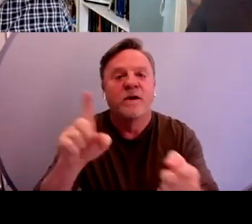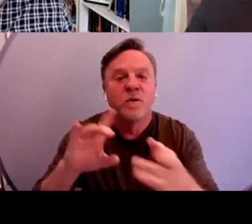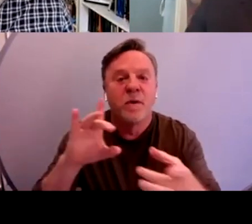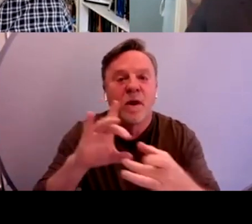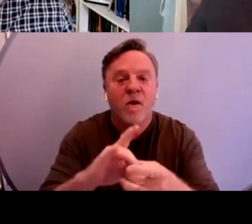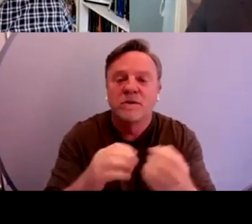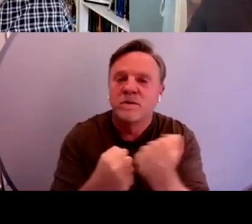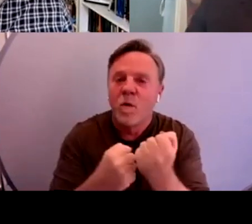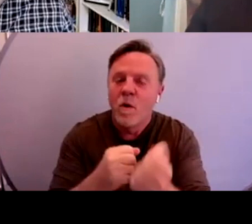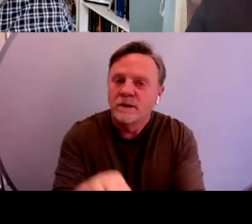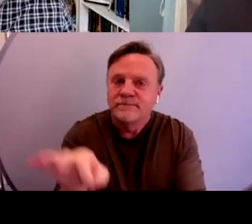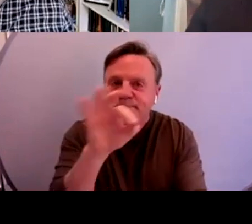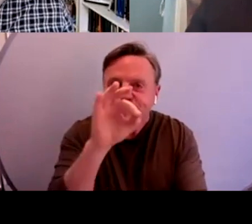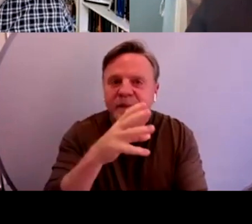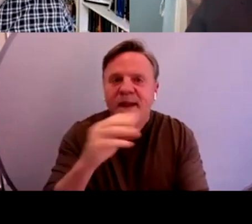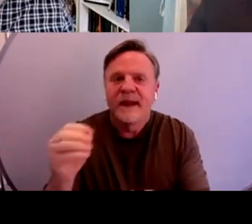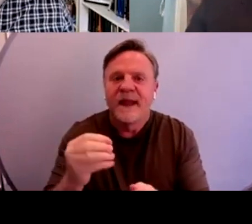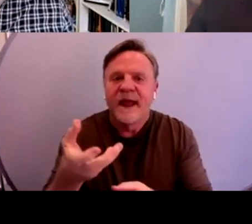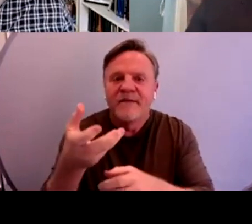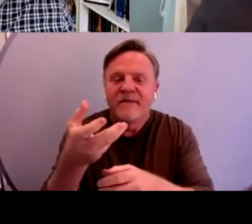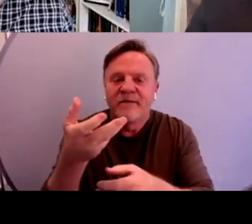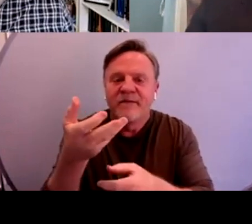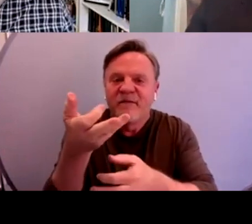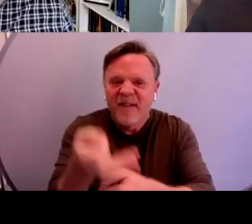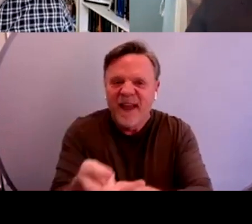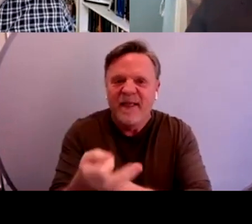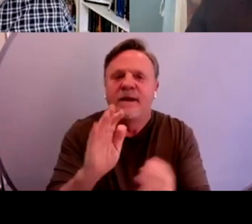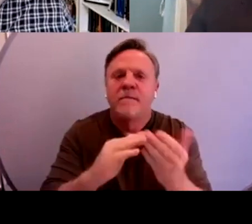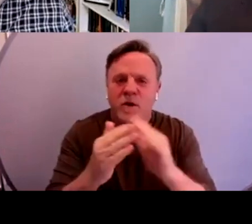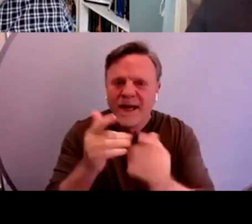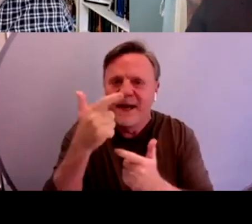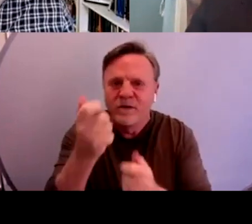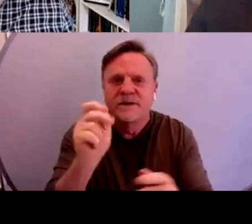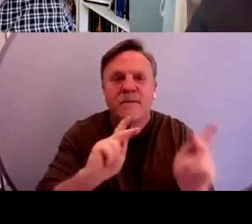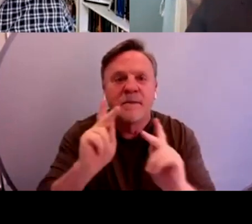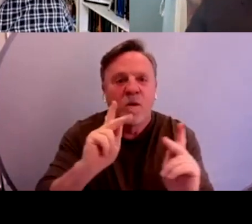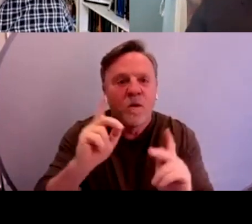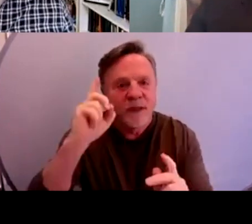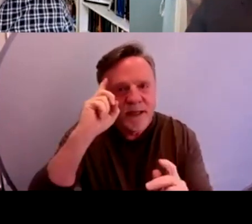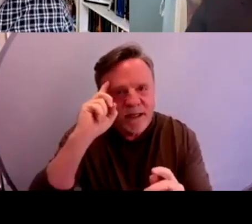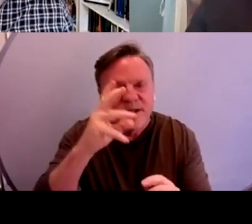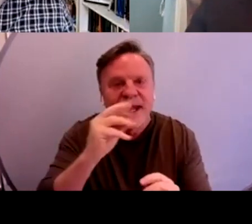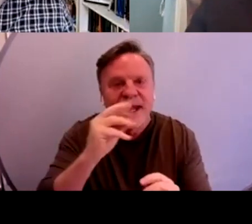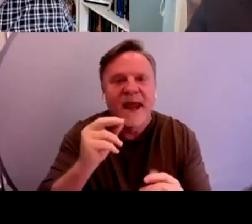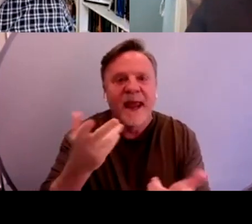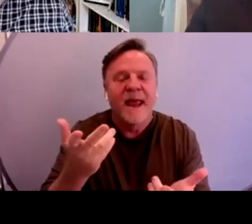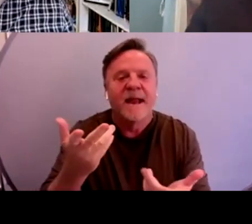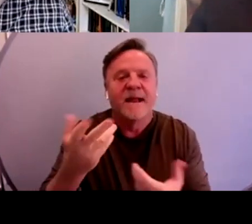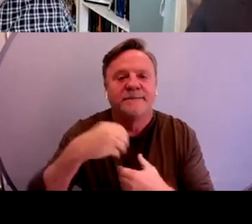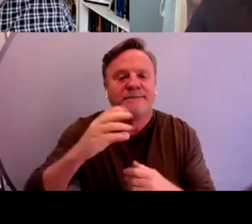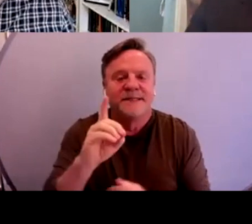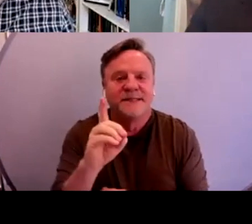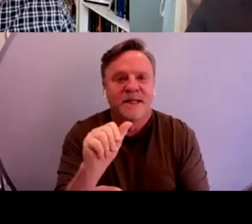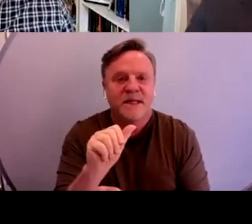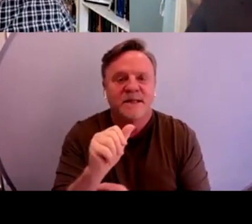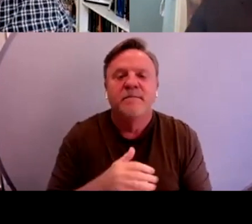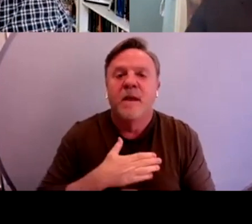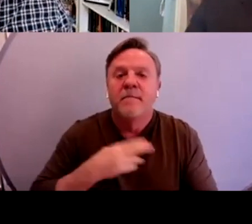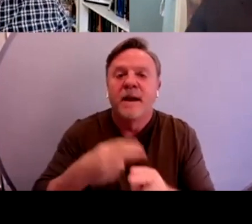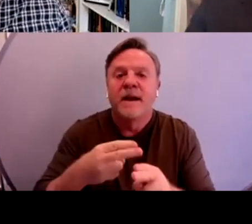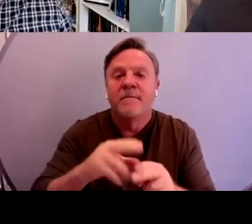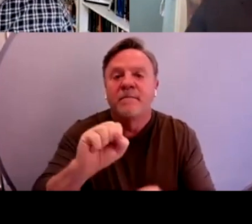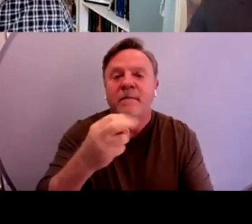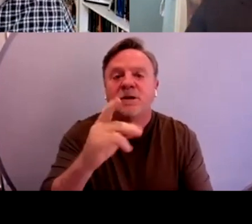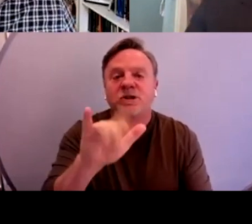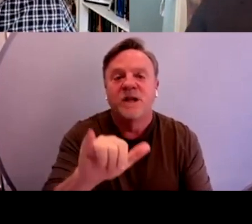the spiritual and faith community interests of people with intellectual and developmental disabilities. My name is Shelley